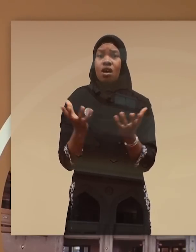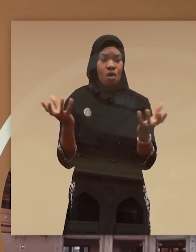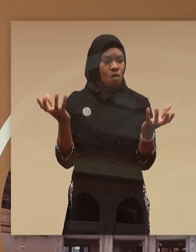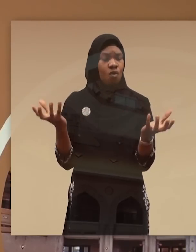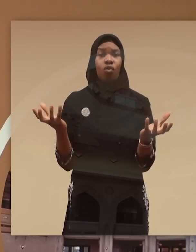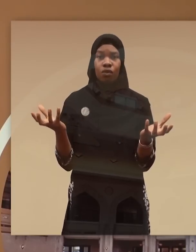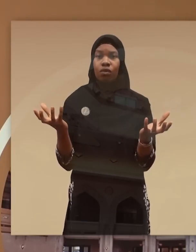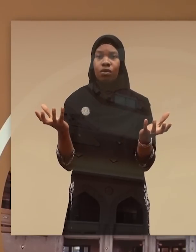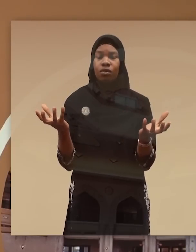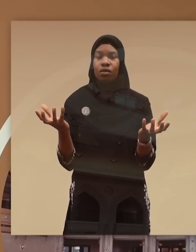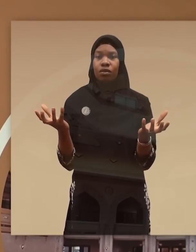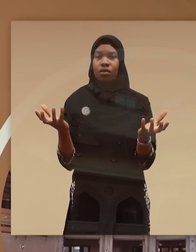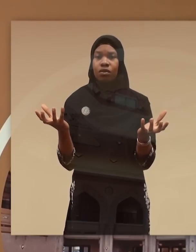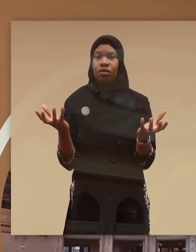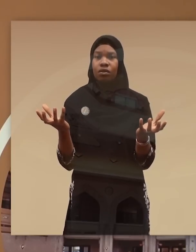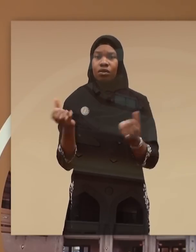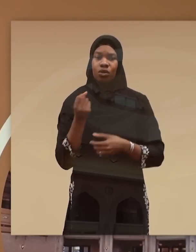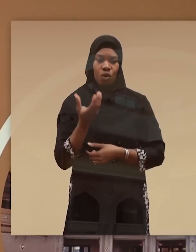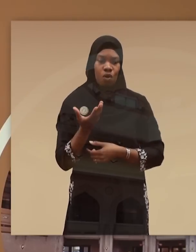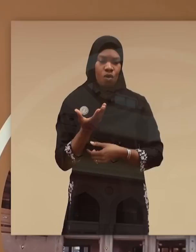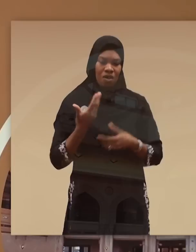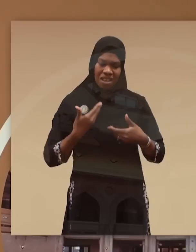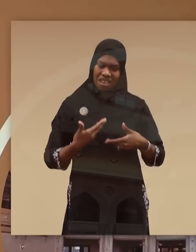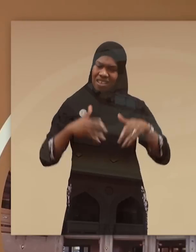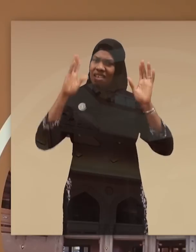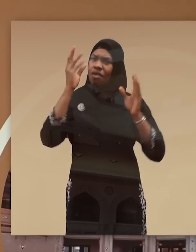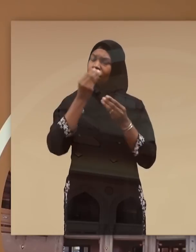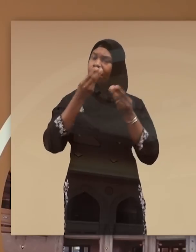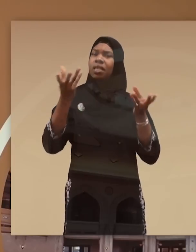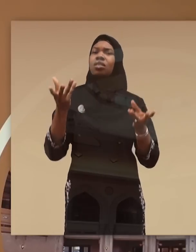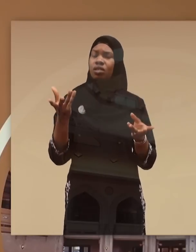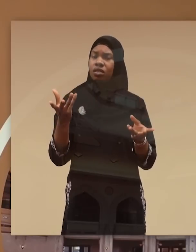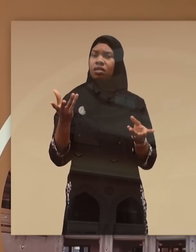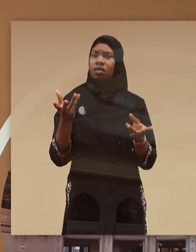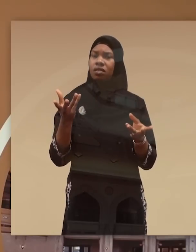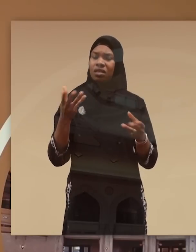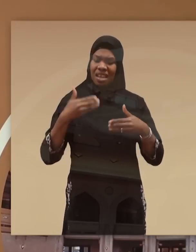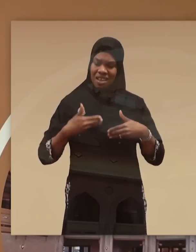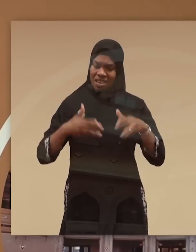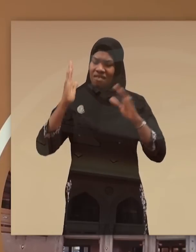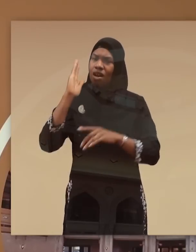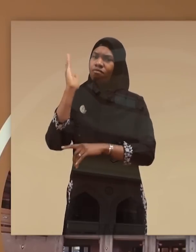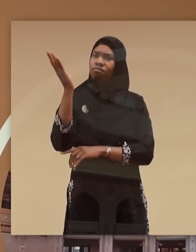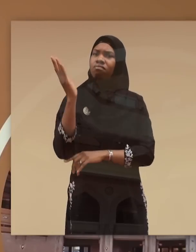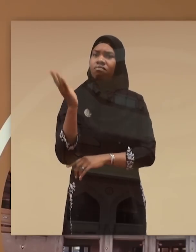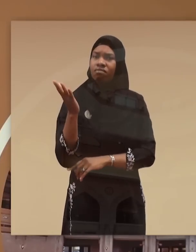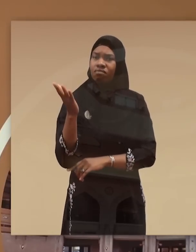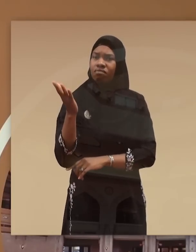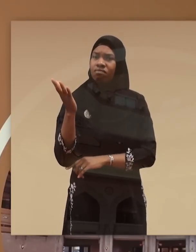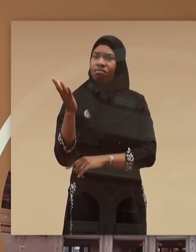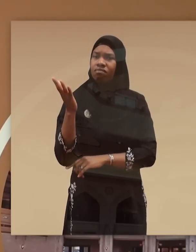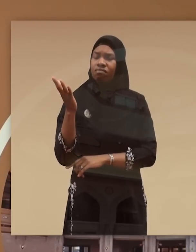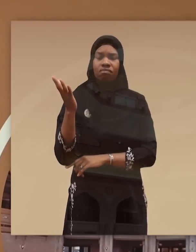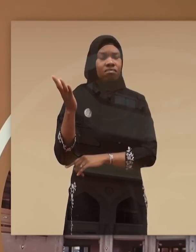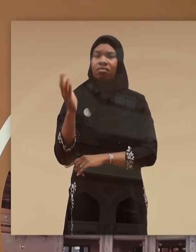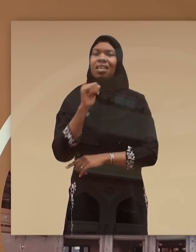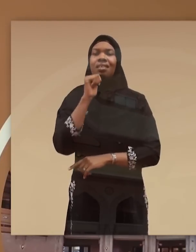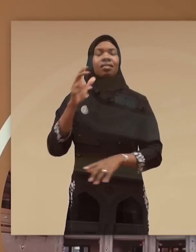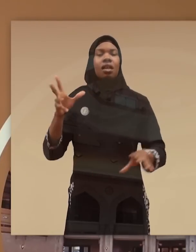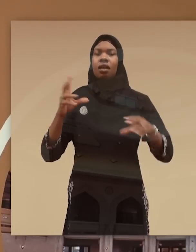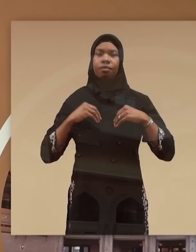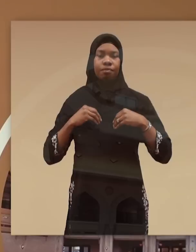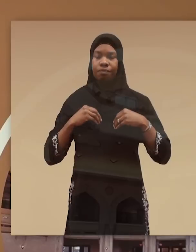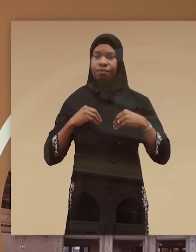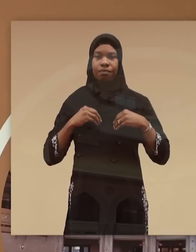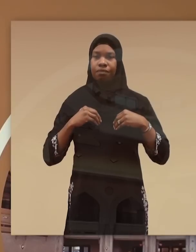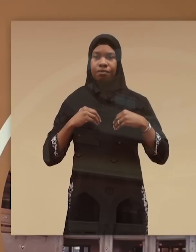this message, I will not, till Allah subhanahu wa ta'ala makes